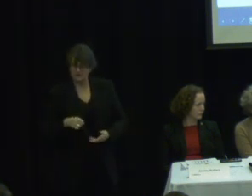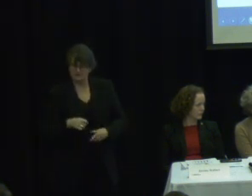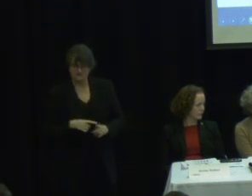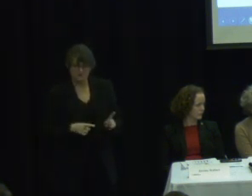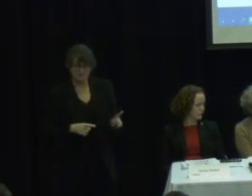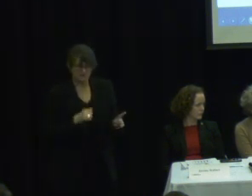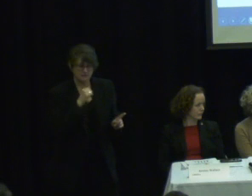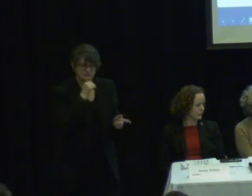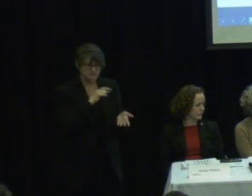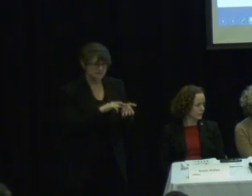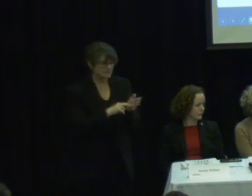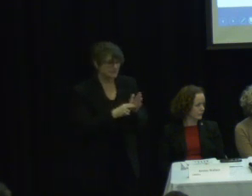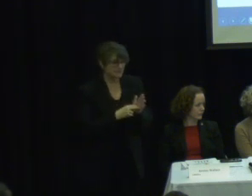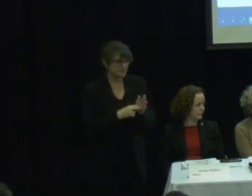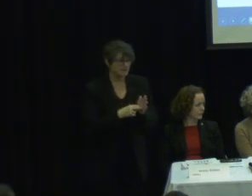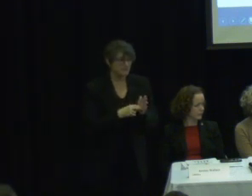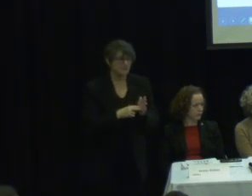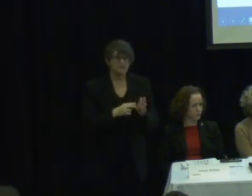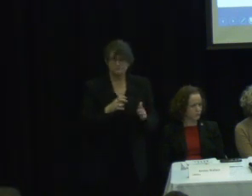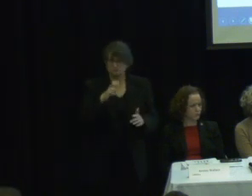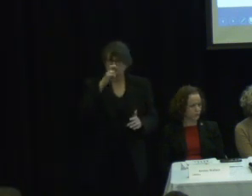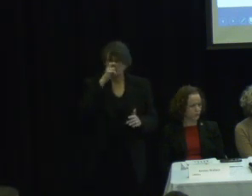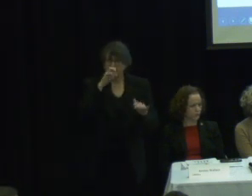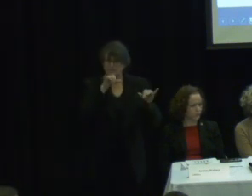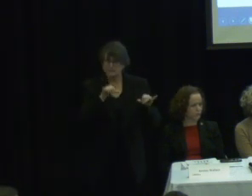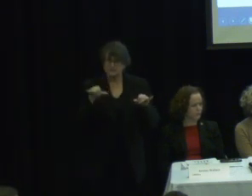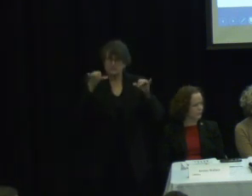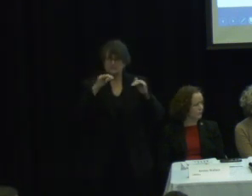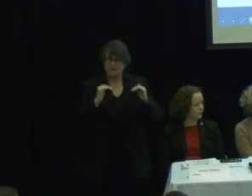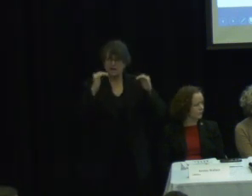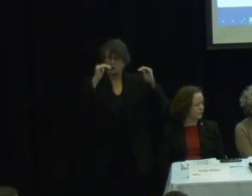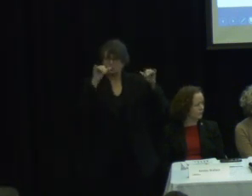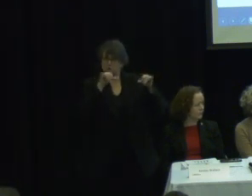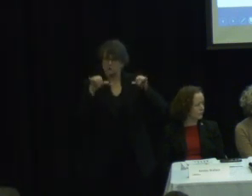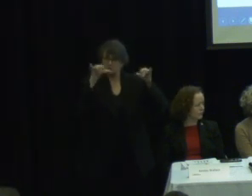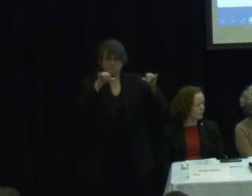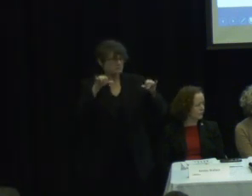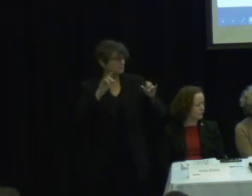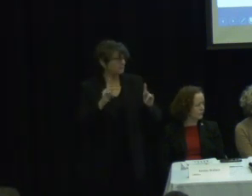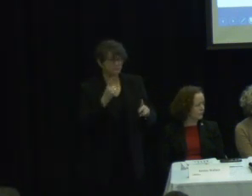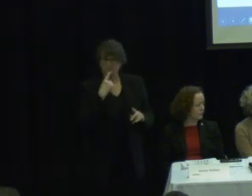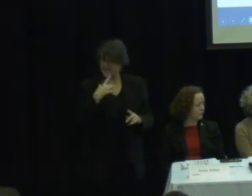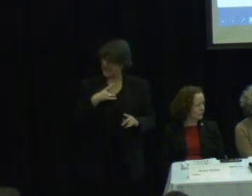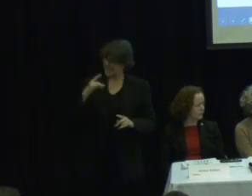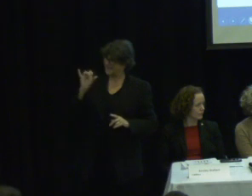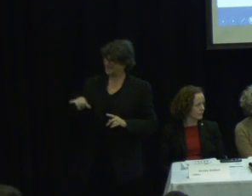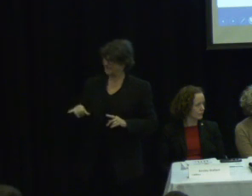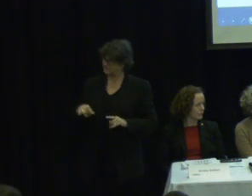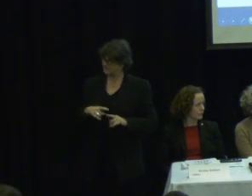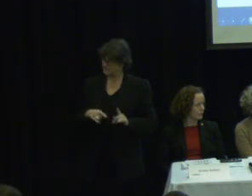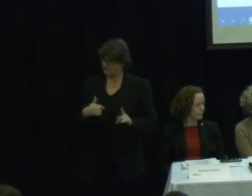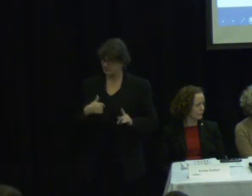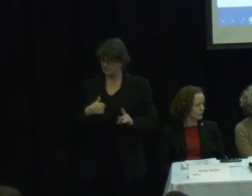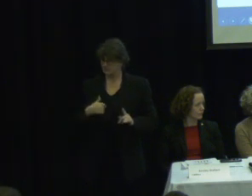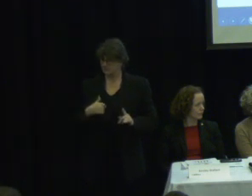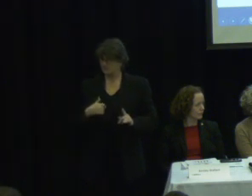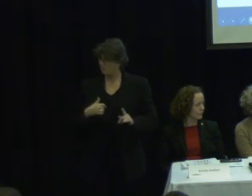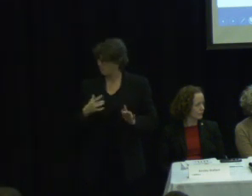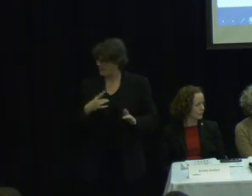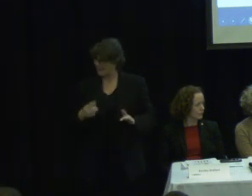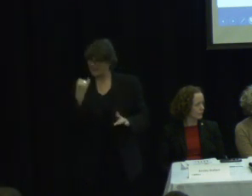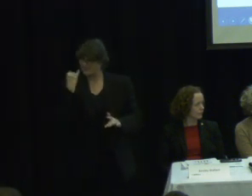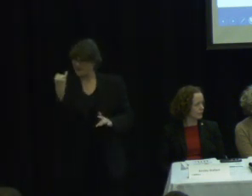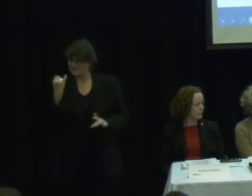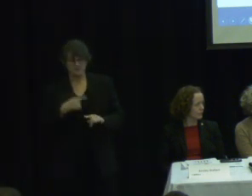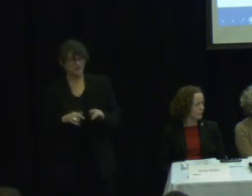that's kind of the way it was coming across to people. People would sometimes say, oh, I really like it. And then they would say, yeah, but I'm not going to send my kid there, right?